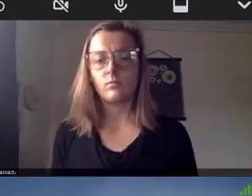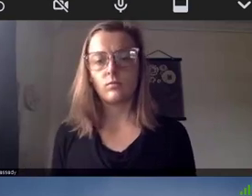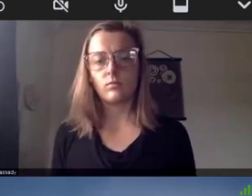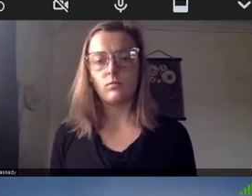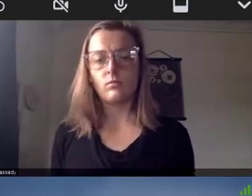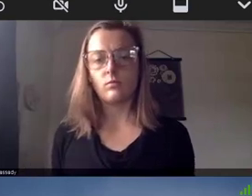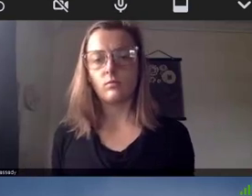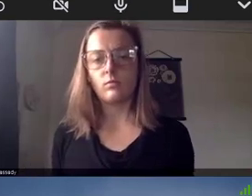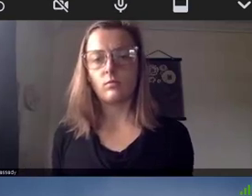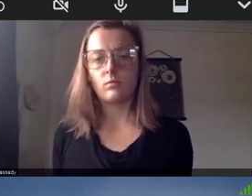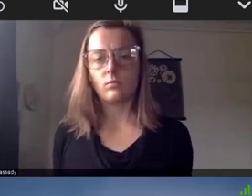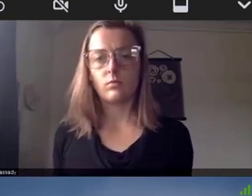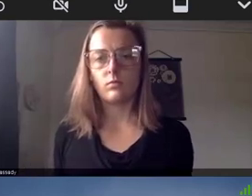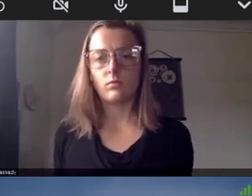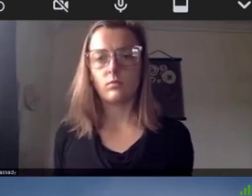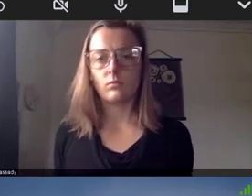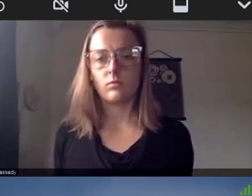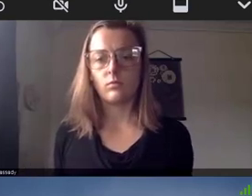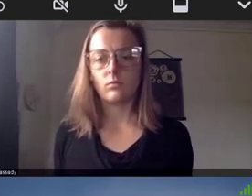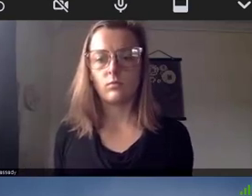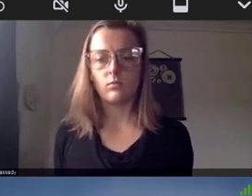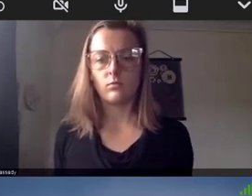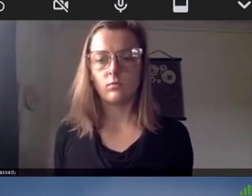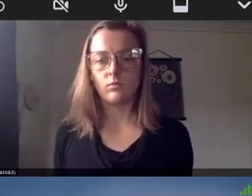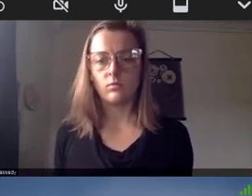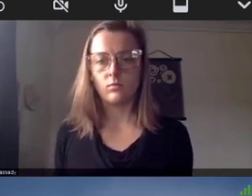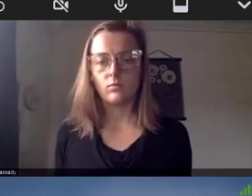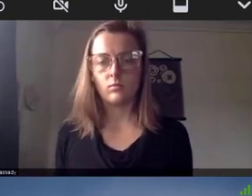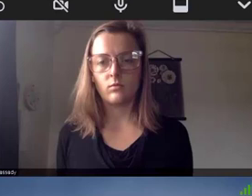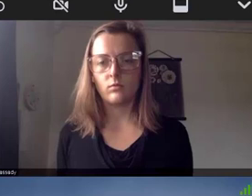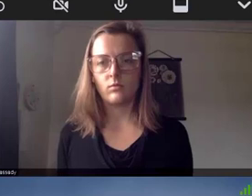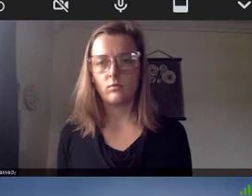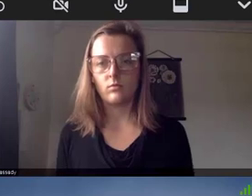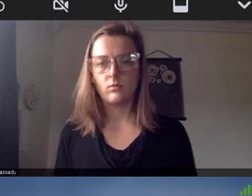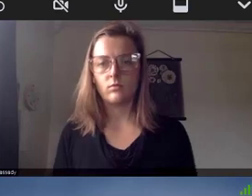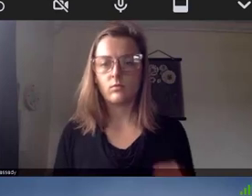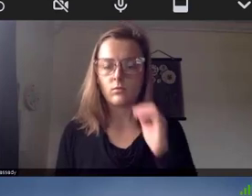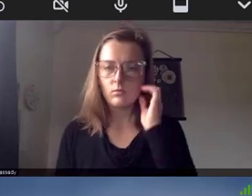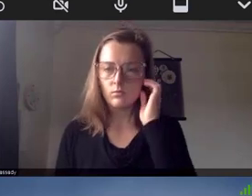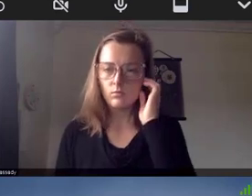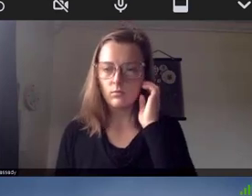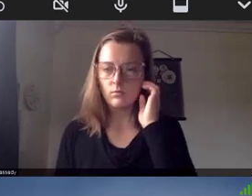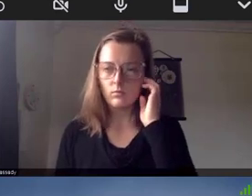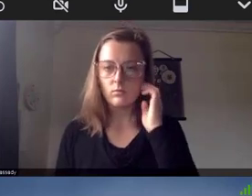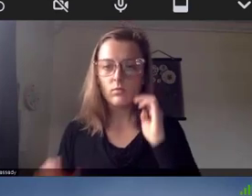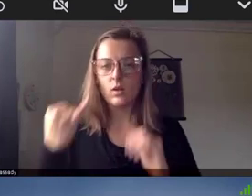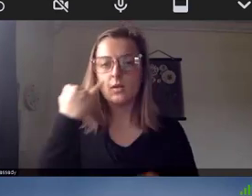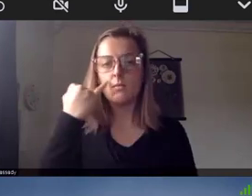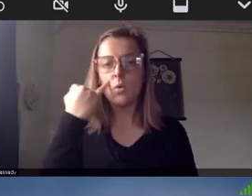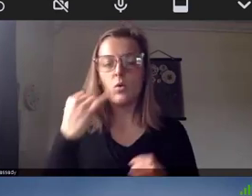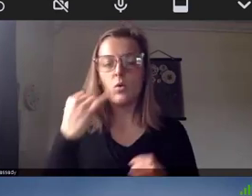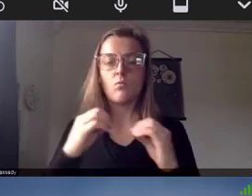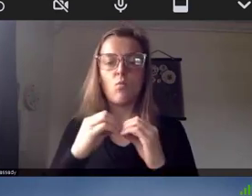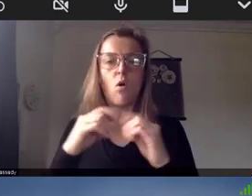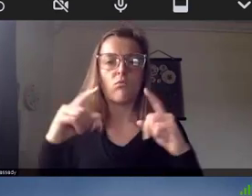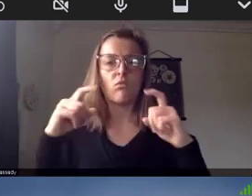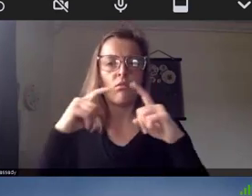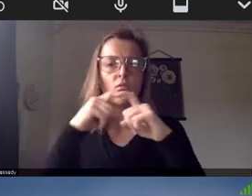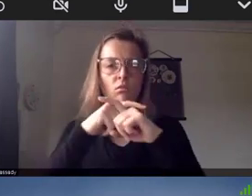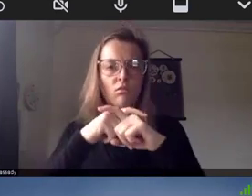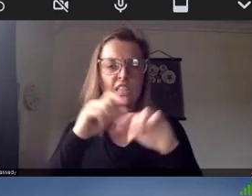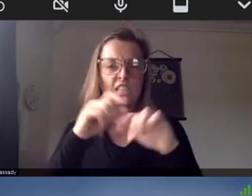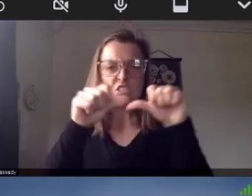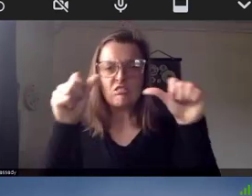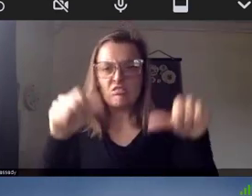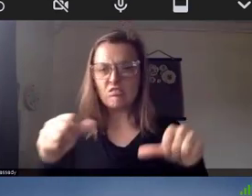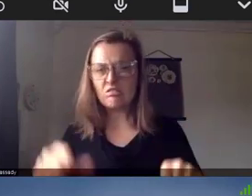So if we're going to use the more complicated geometries, and even for parallel or counterflow heat